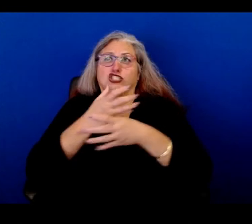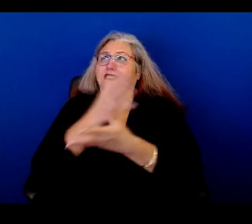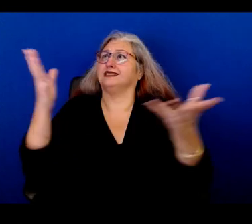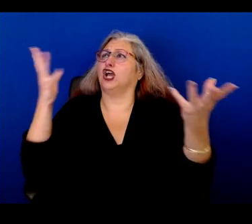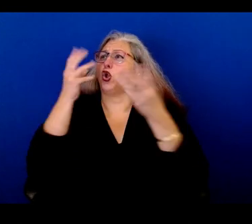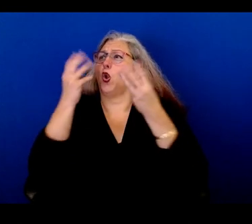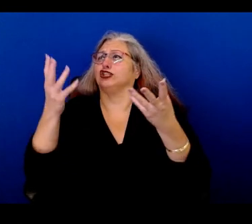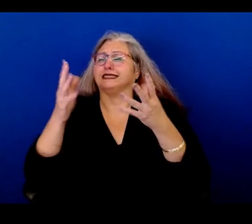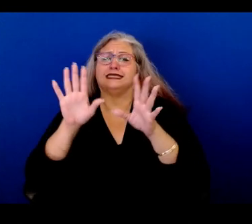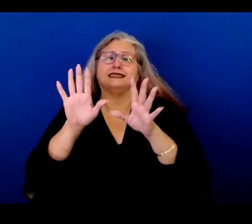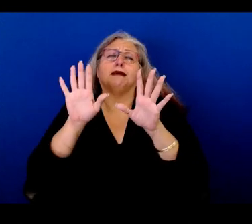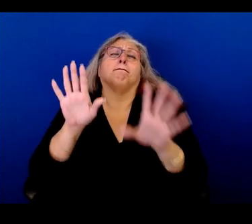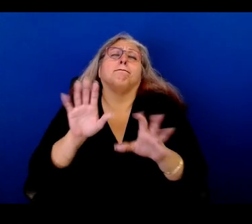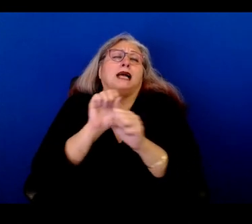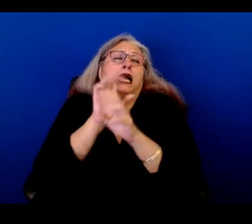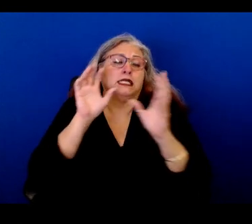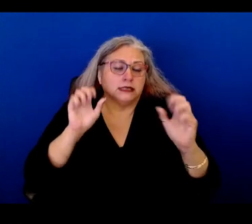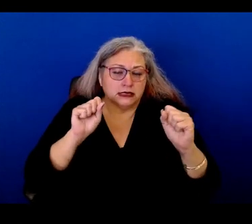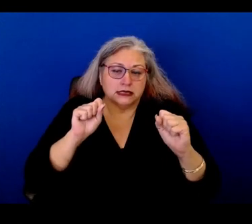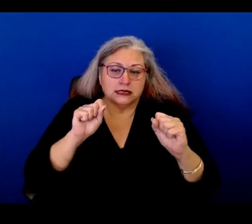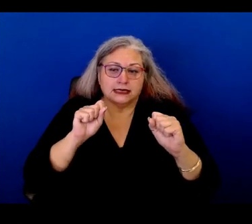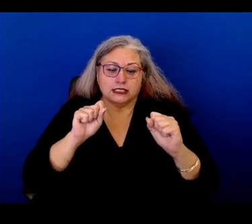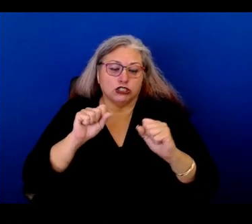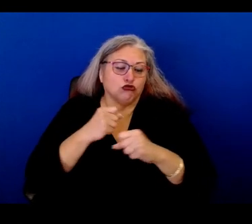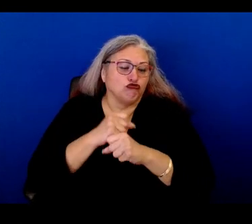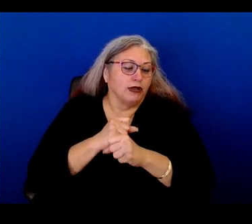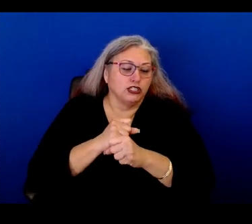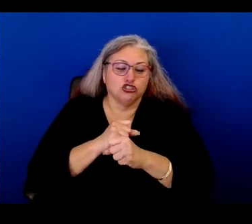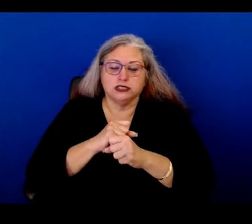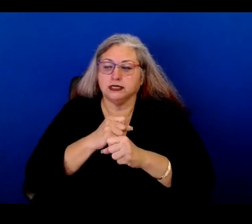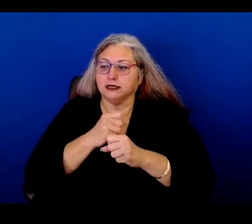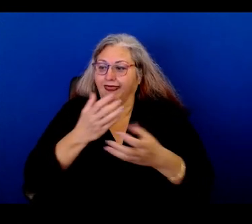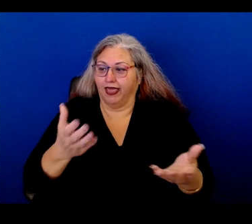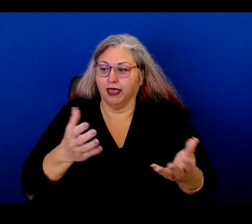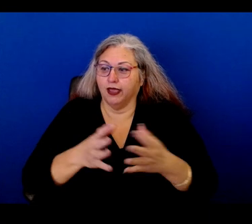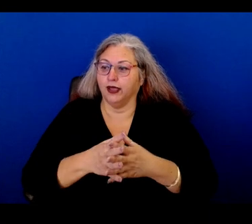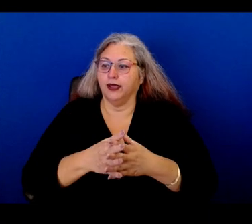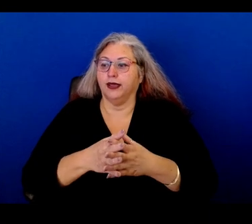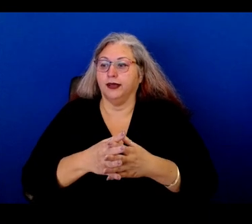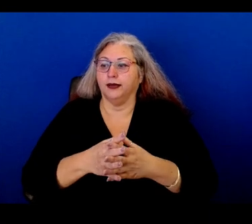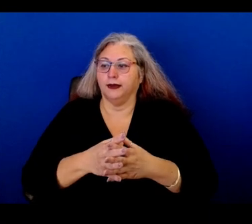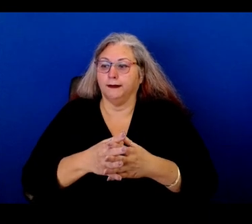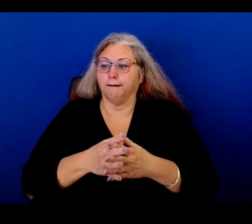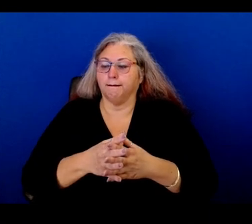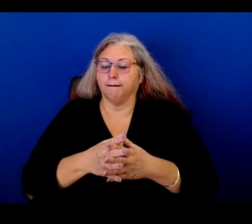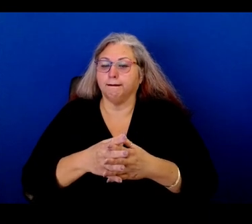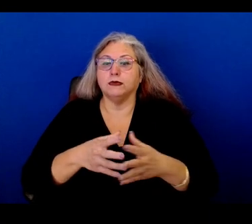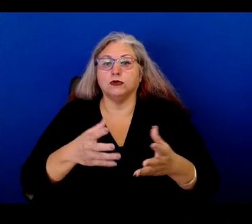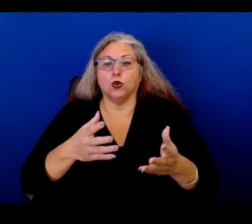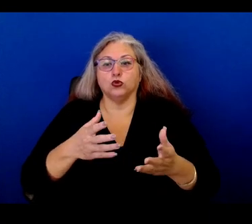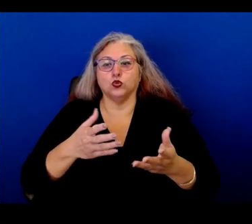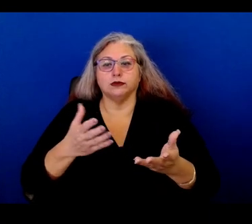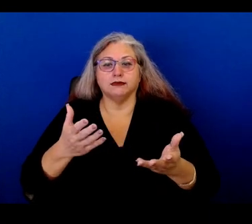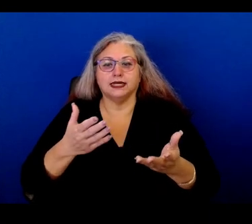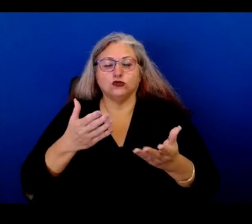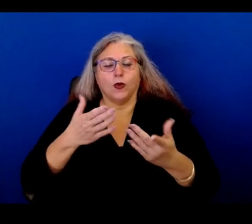it's just amazing, amazing creation out there. And so allowing